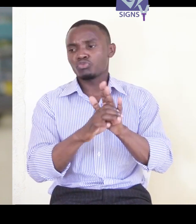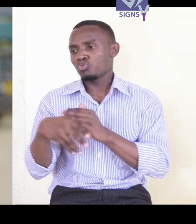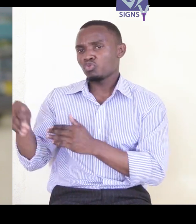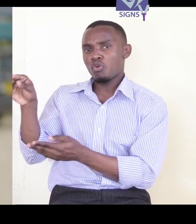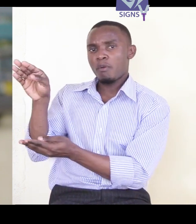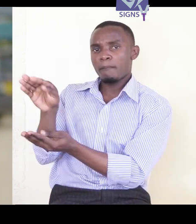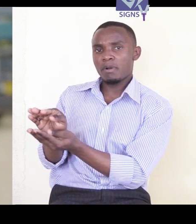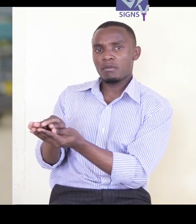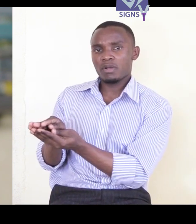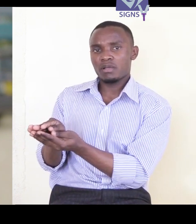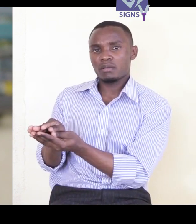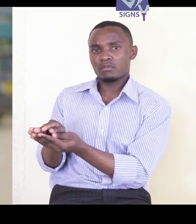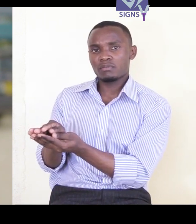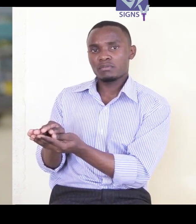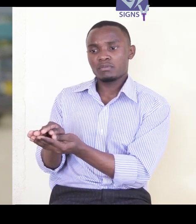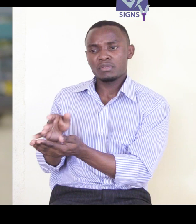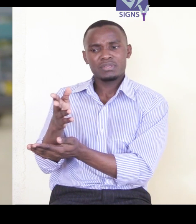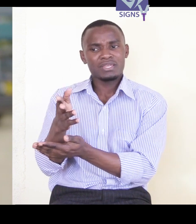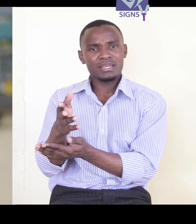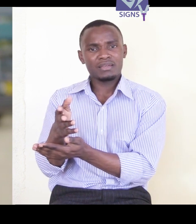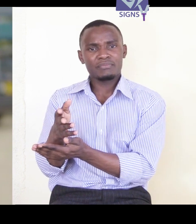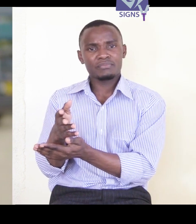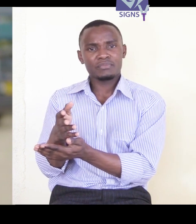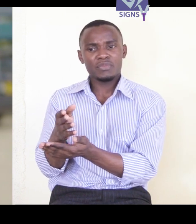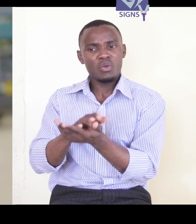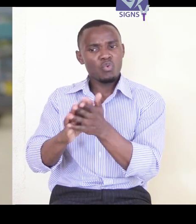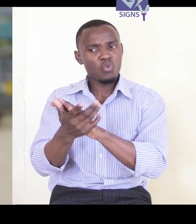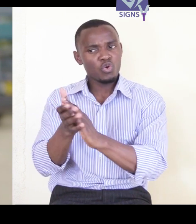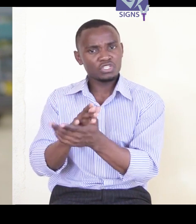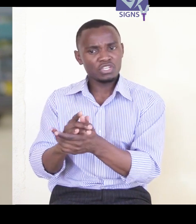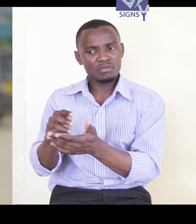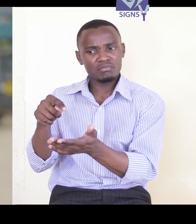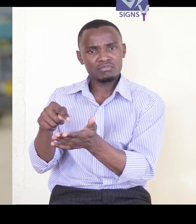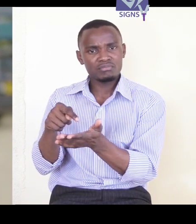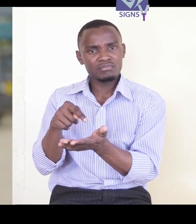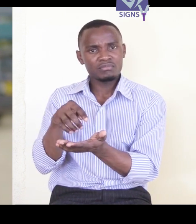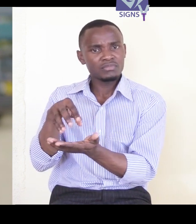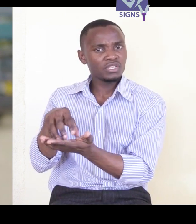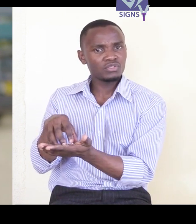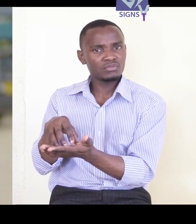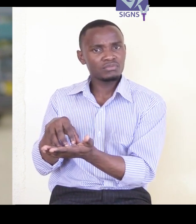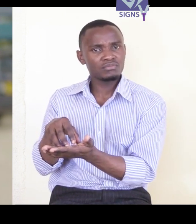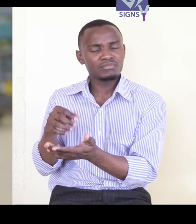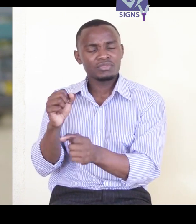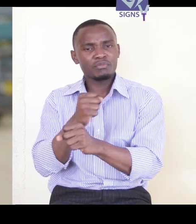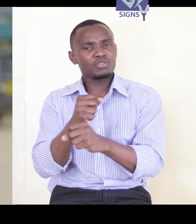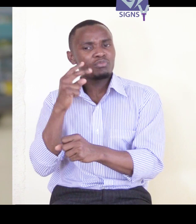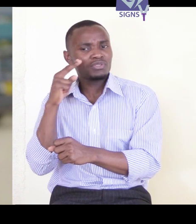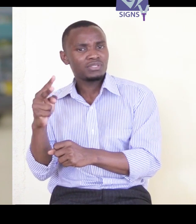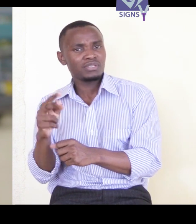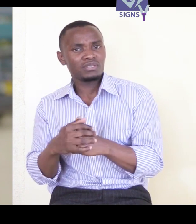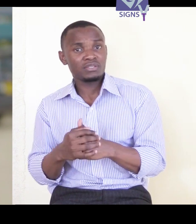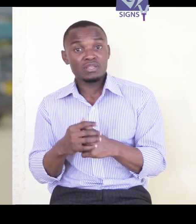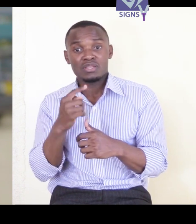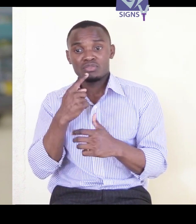where I go. For example, you go to a bank, there is that hand washing point somewhere, you cannot see it. So what happens? You will